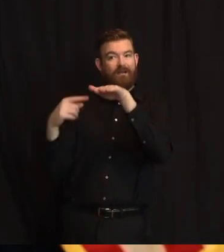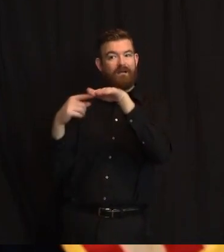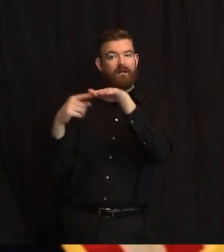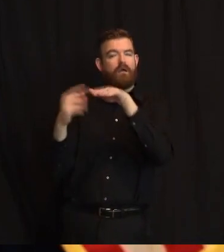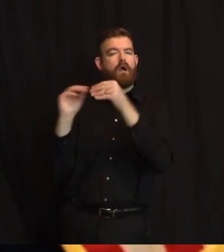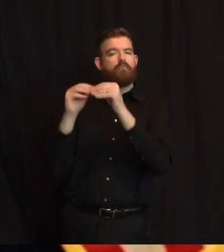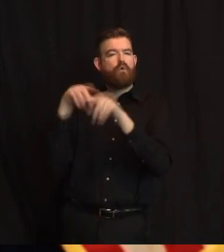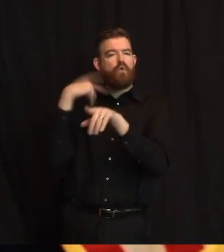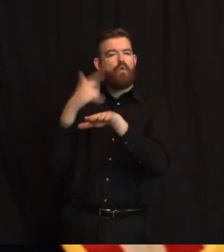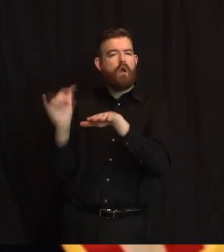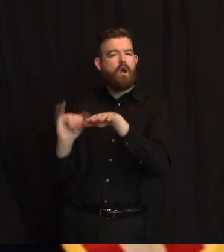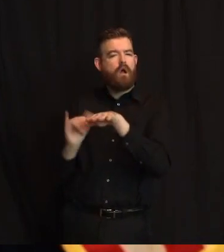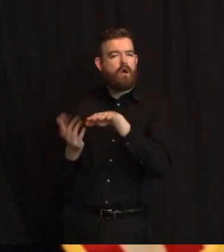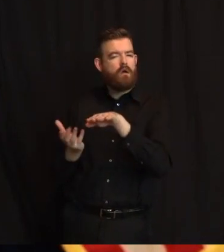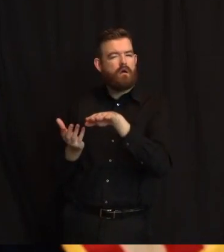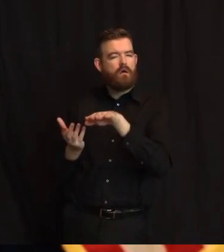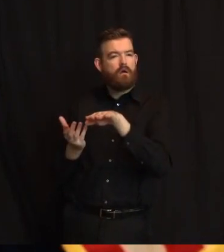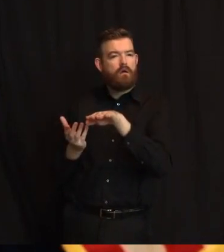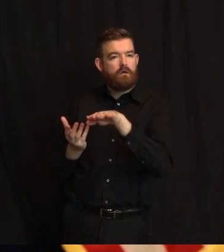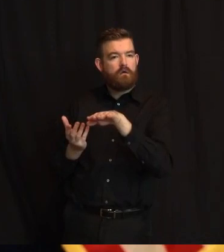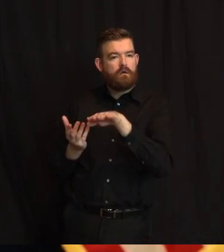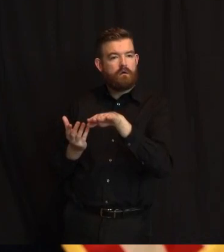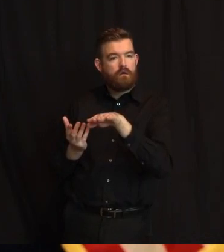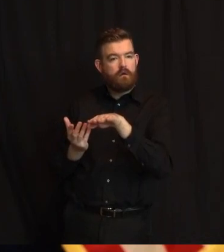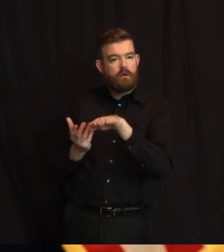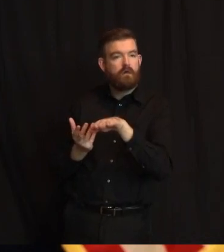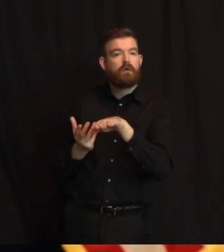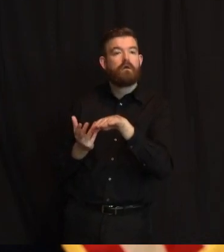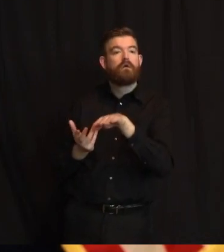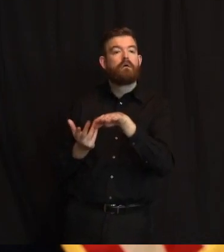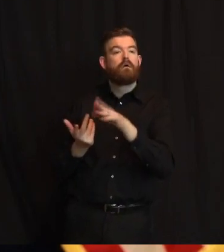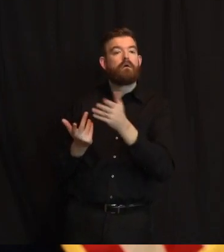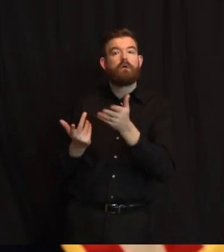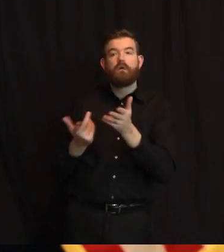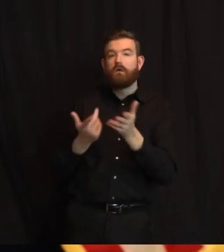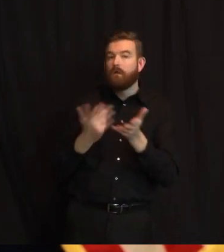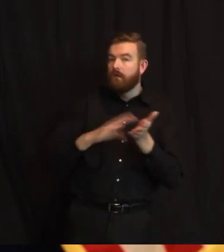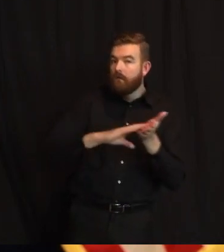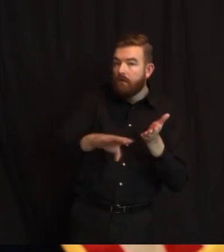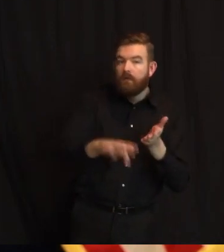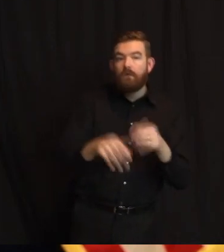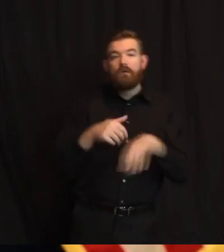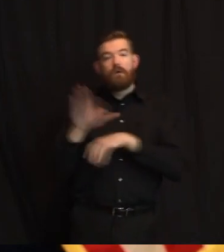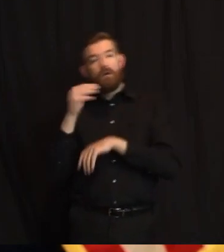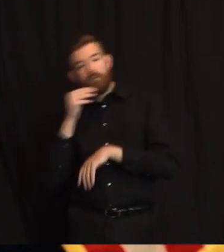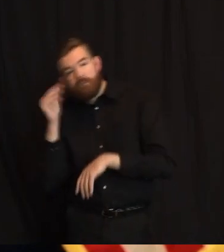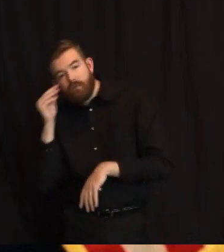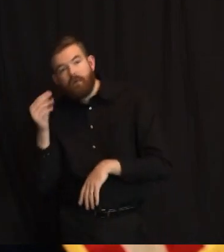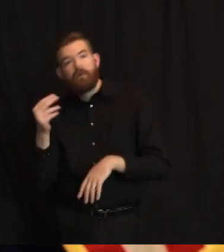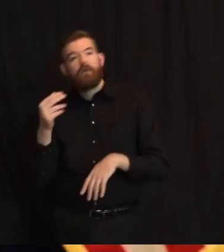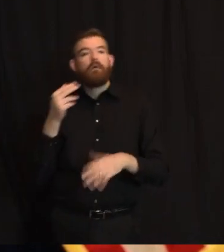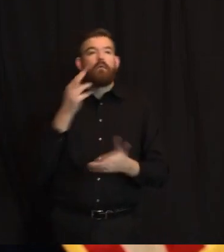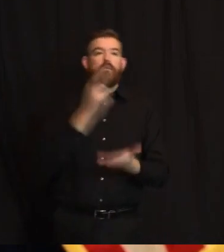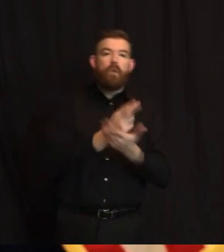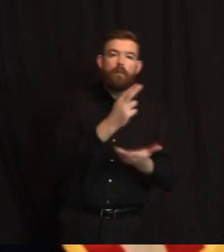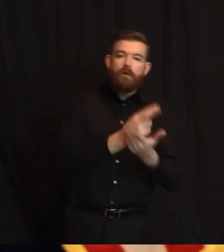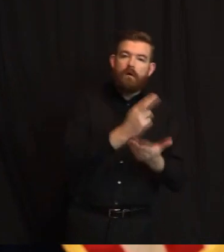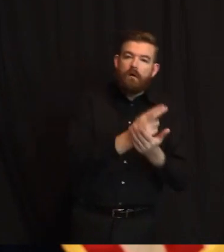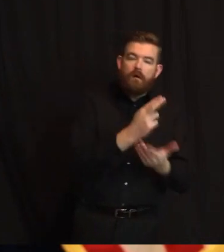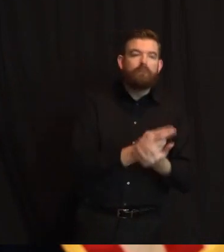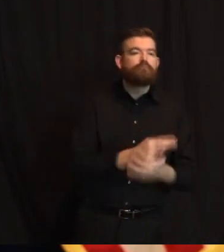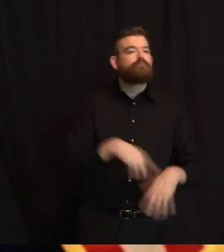going home or to long-term care facilities? Have you taken over any hotels or dorms for